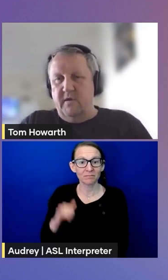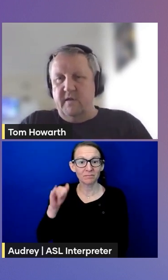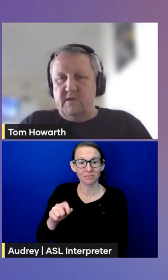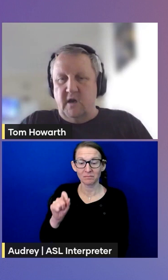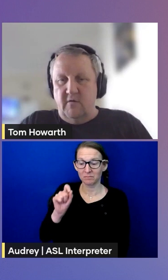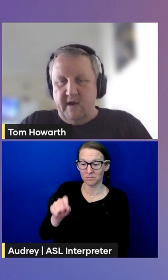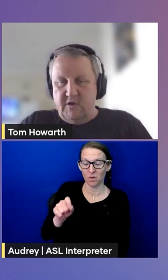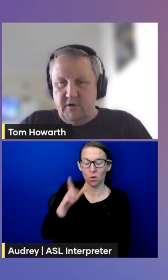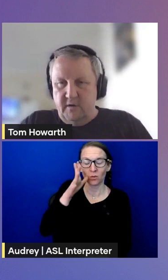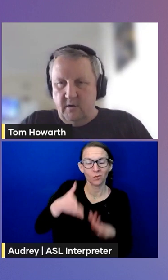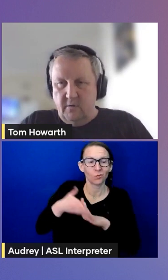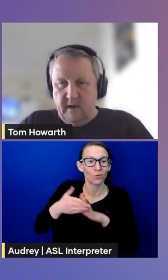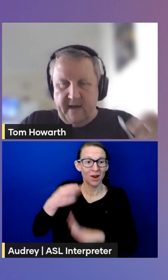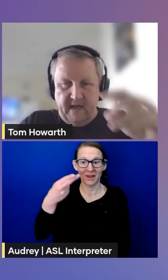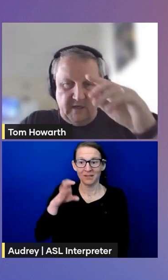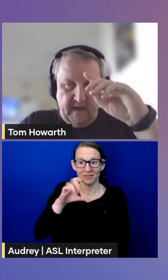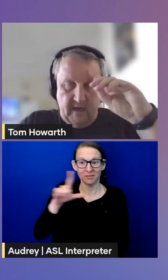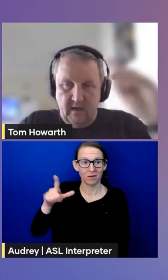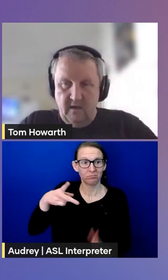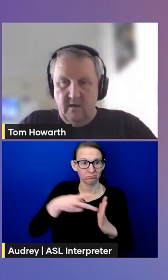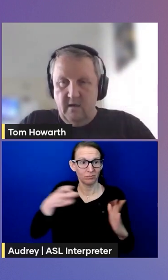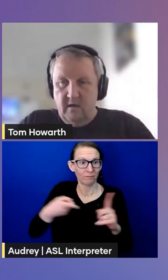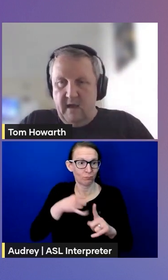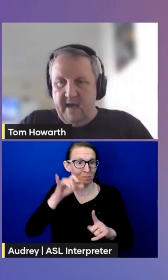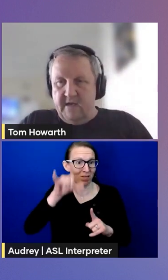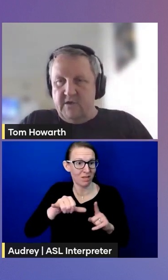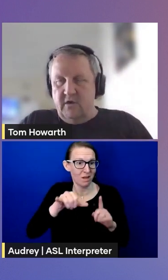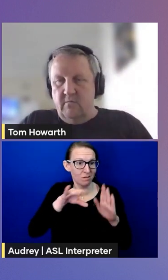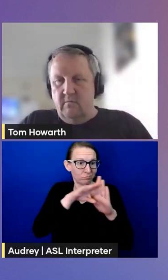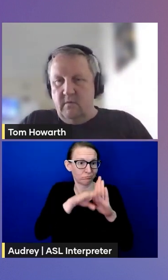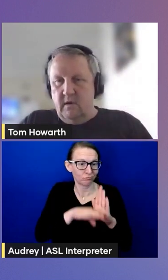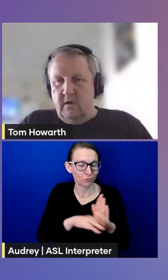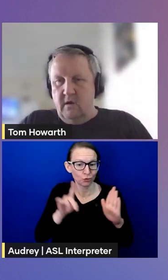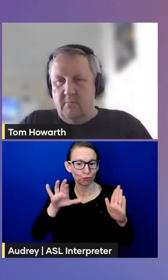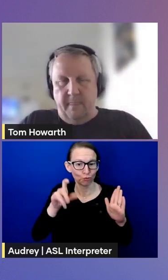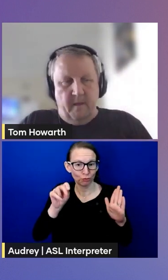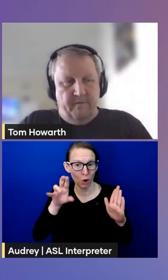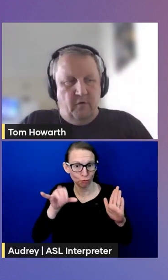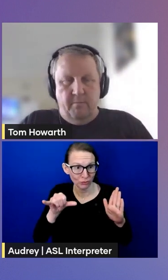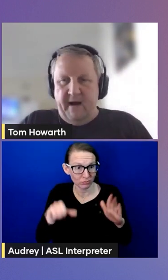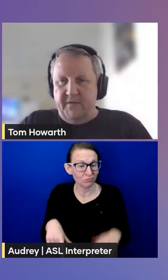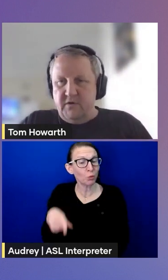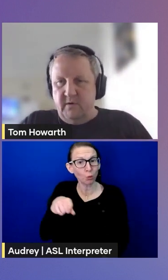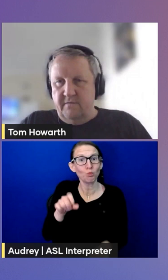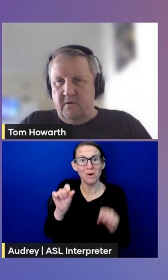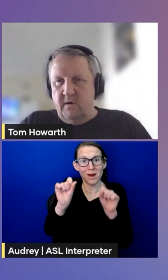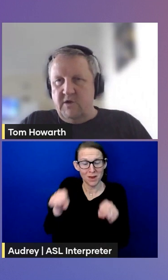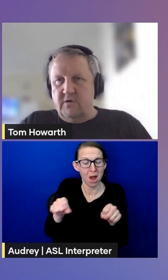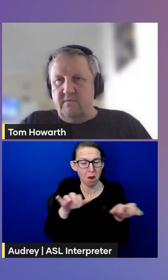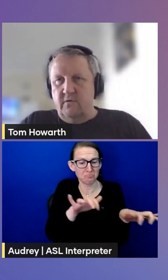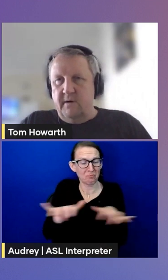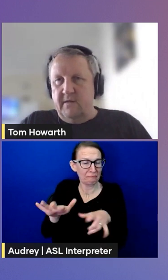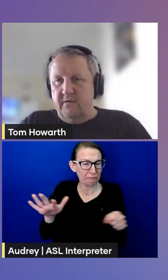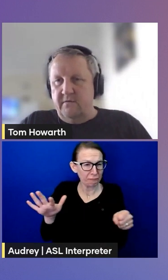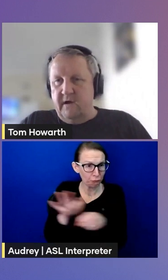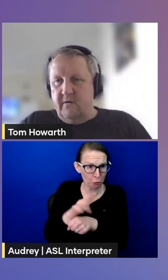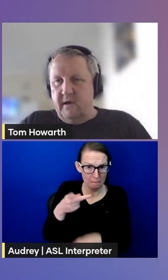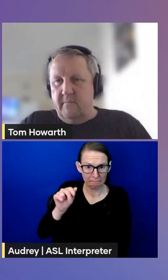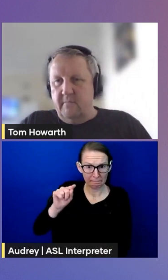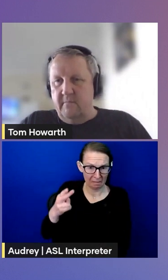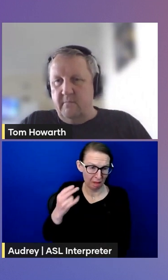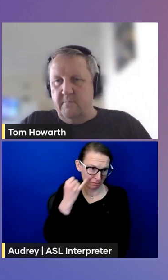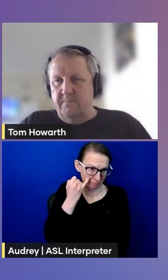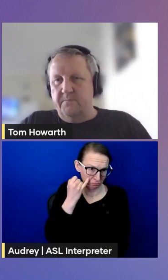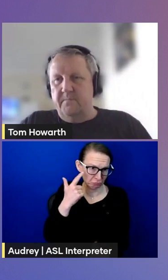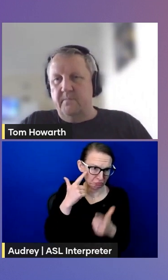from within this directory. You can actually enter a full path to it if you wish, and a full path to the file